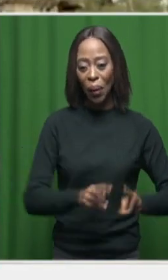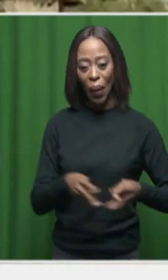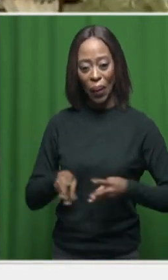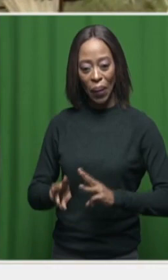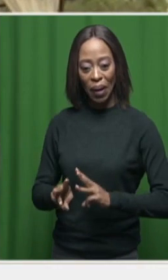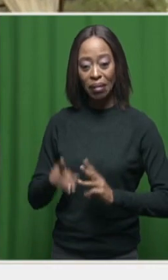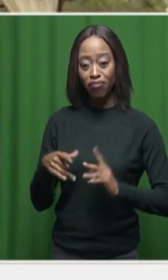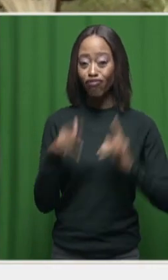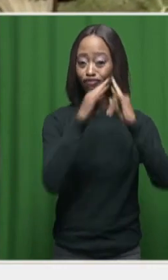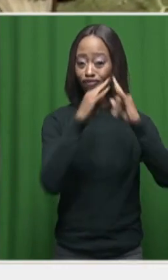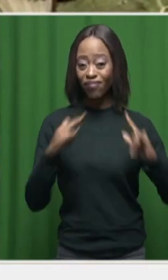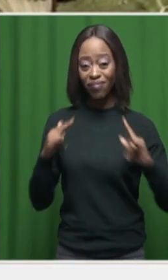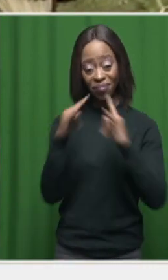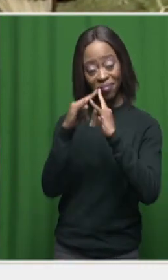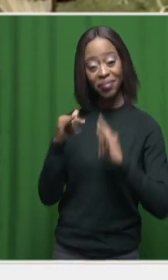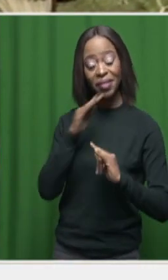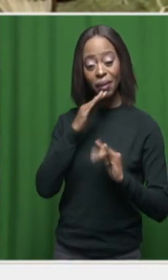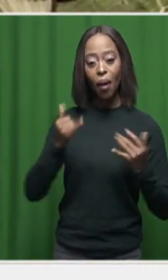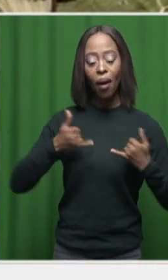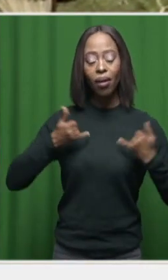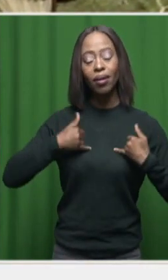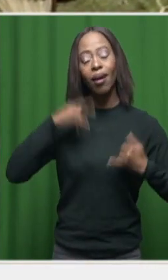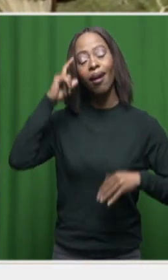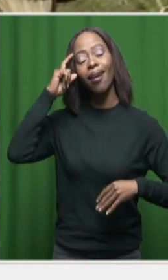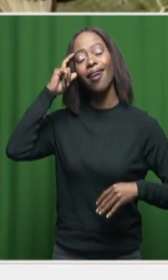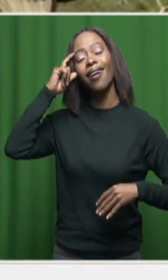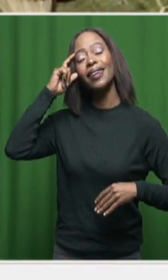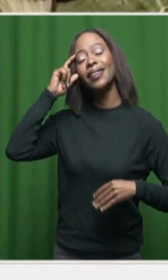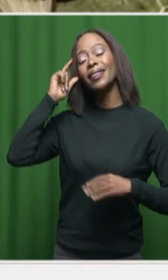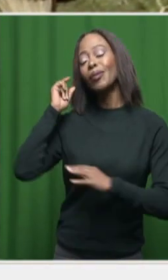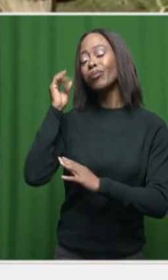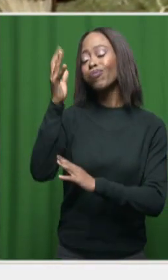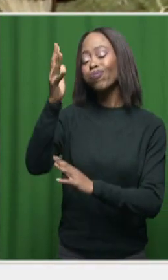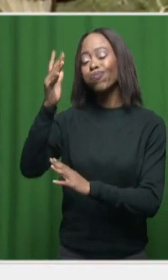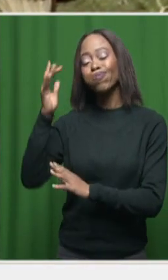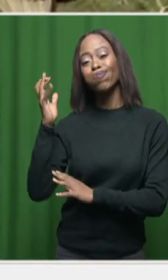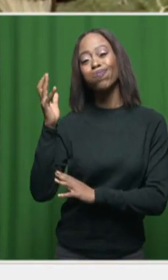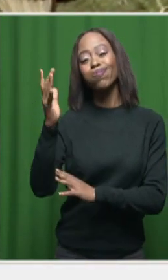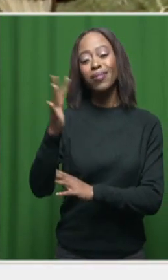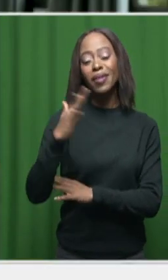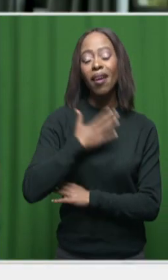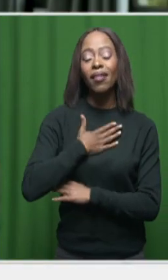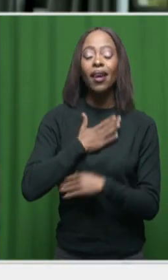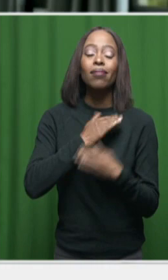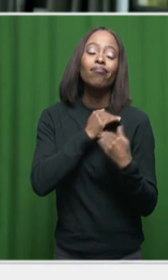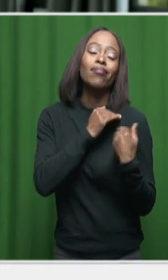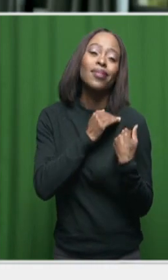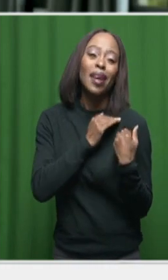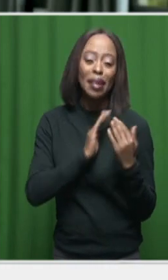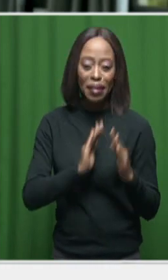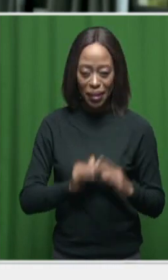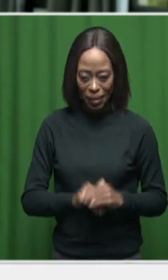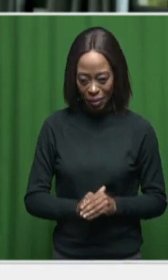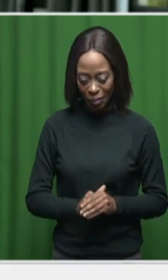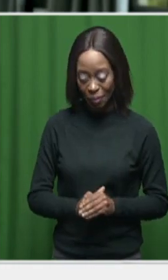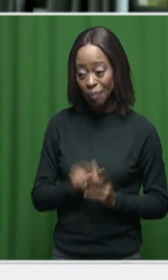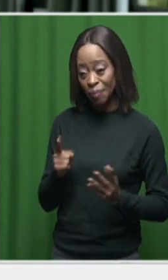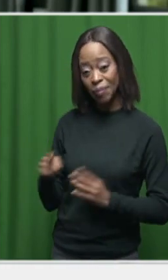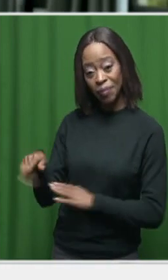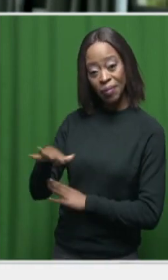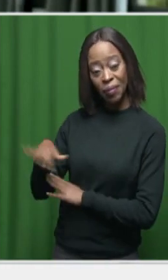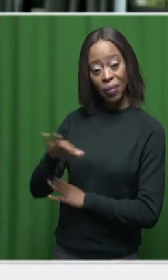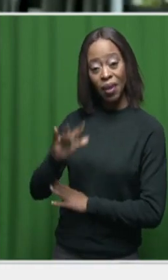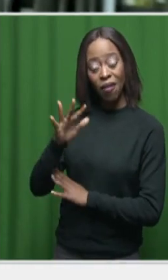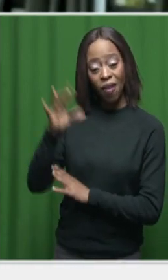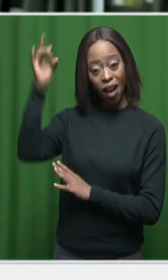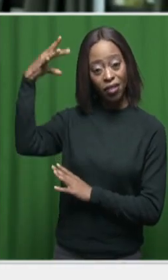luxury tents allow you to enjoy the night chorus of the bushveld whilst feeling safe. In Safari Plains, as you see, it's a 5-star